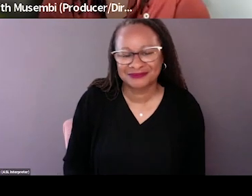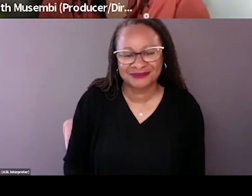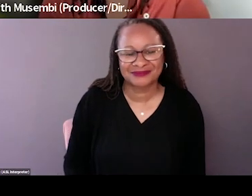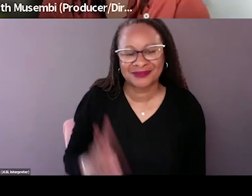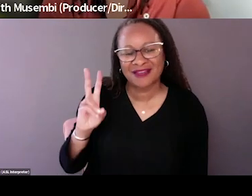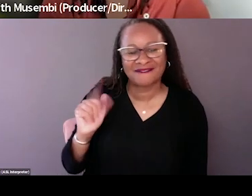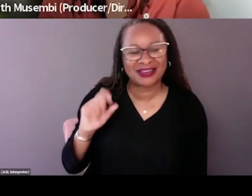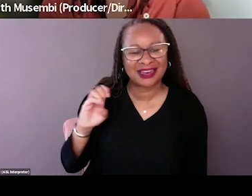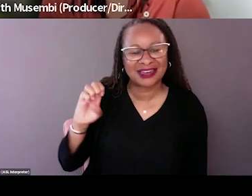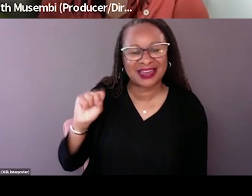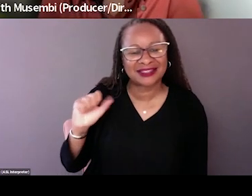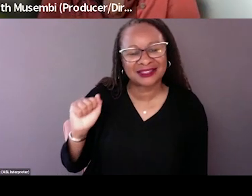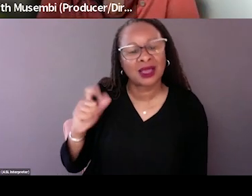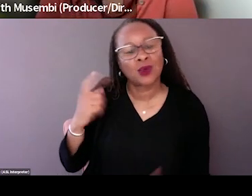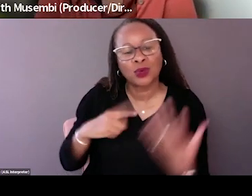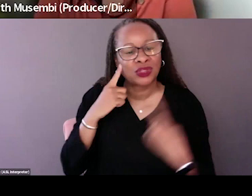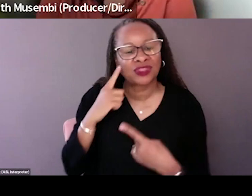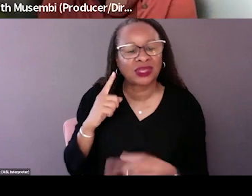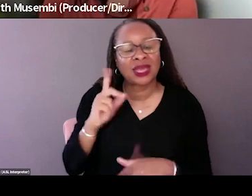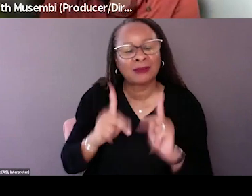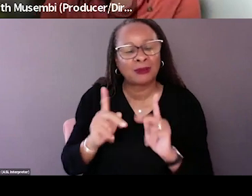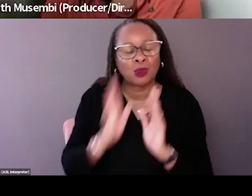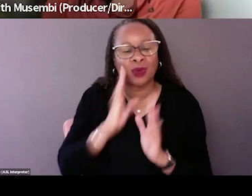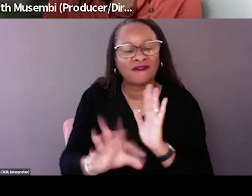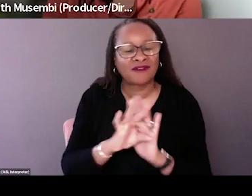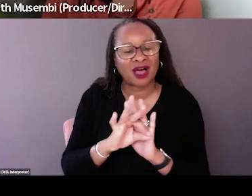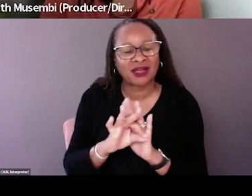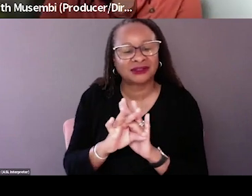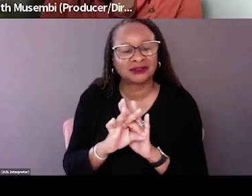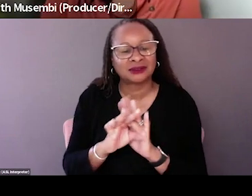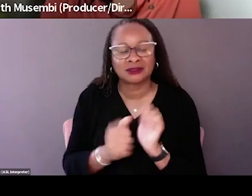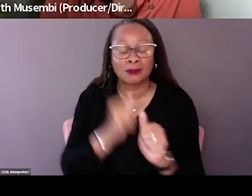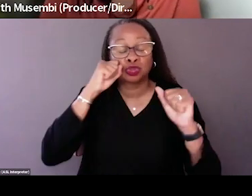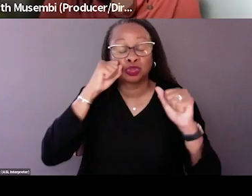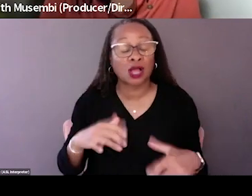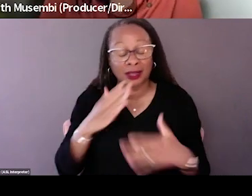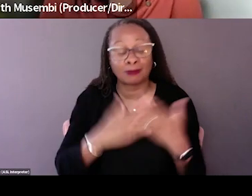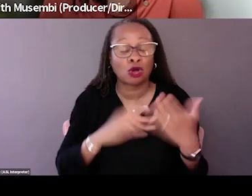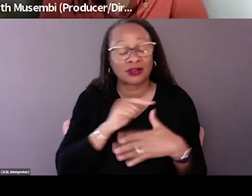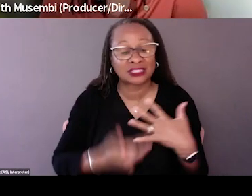think people will find the most shocking part of the series?